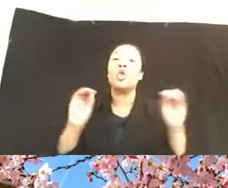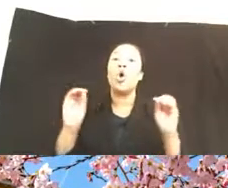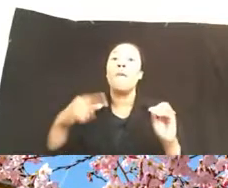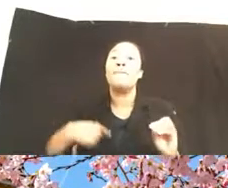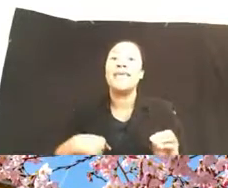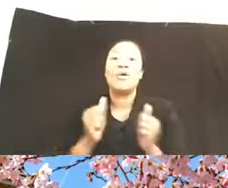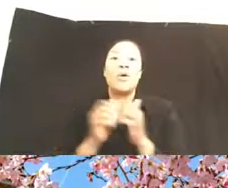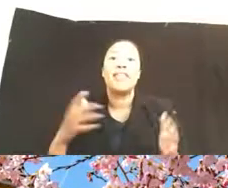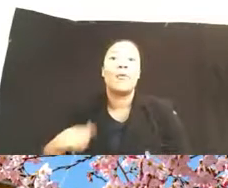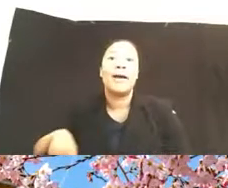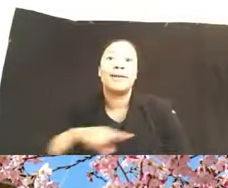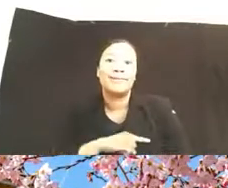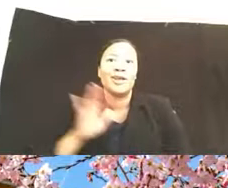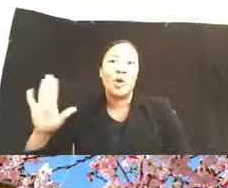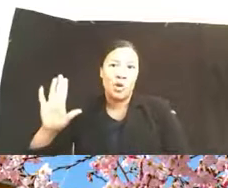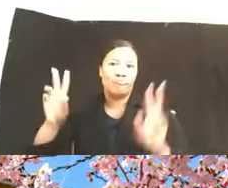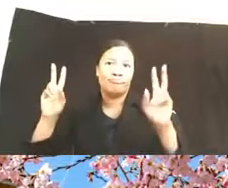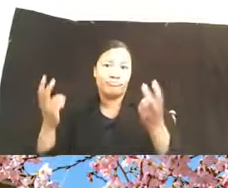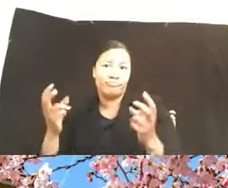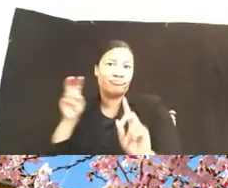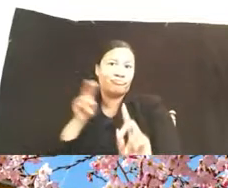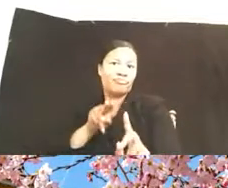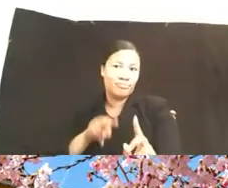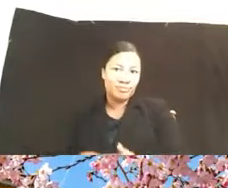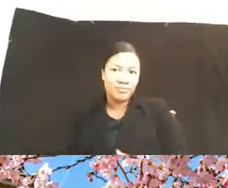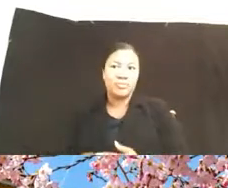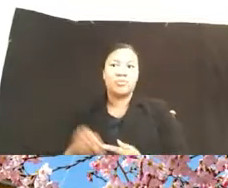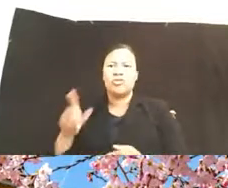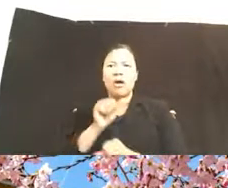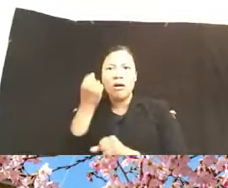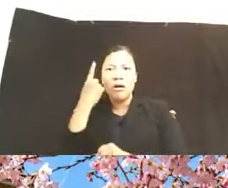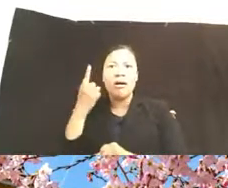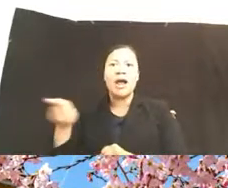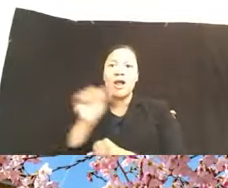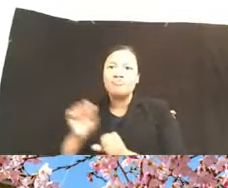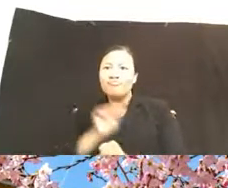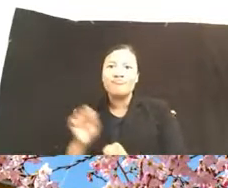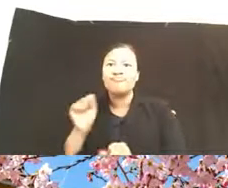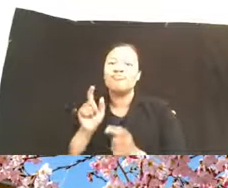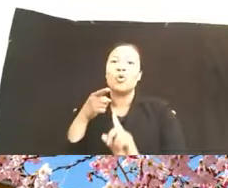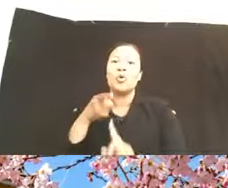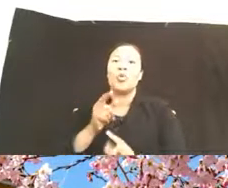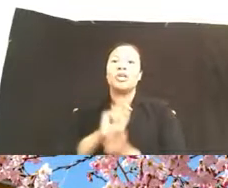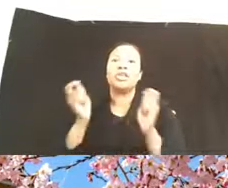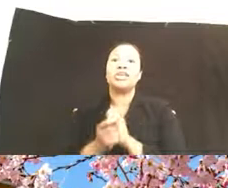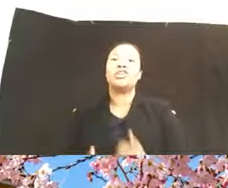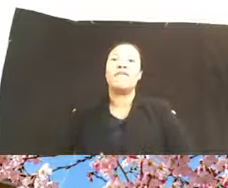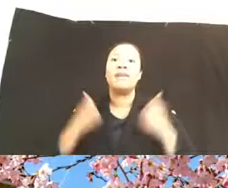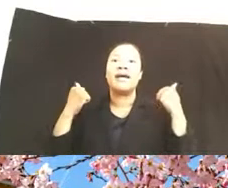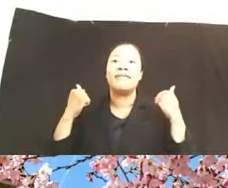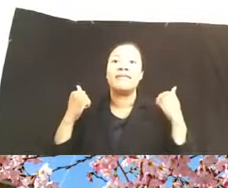particularly without understanding, analyzing, working to change the lives of the marginalized and